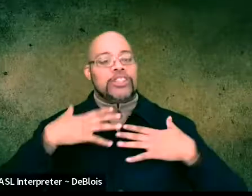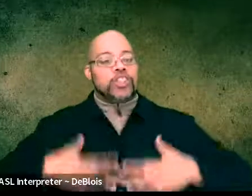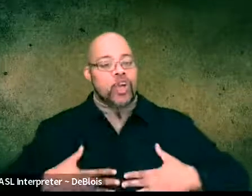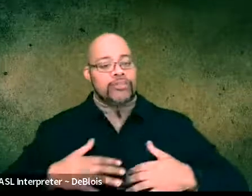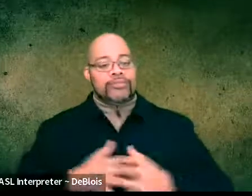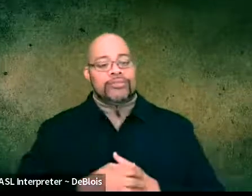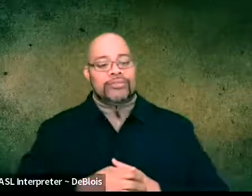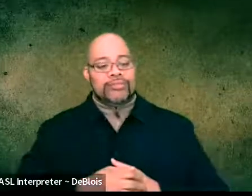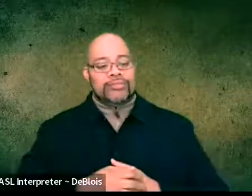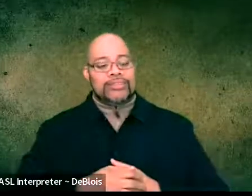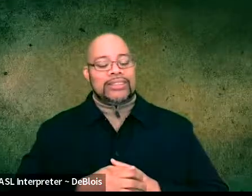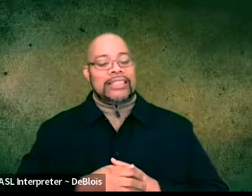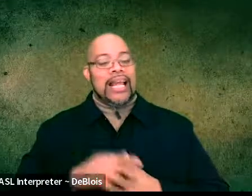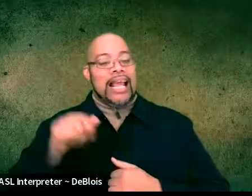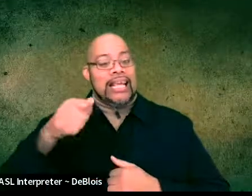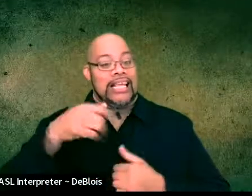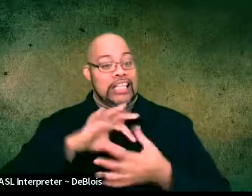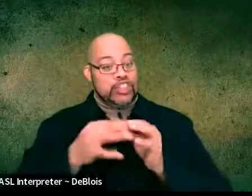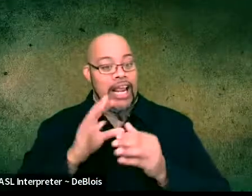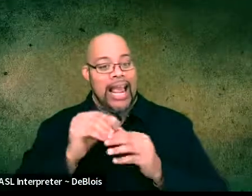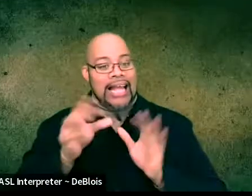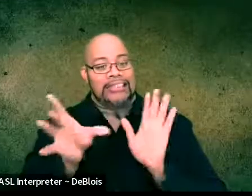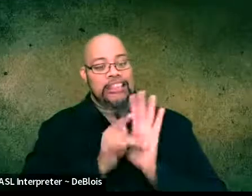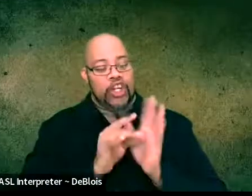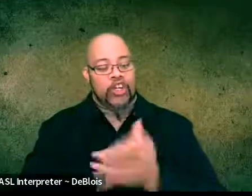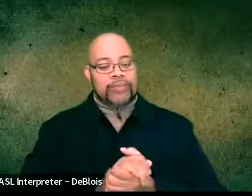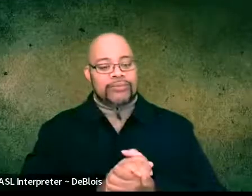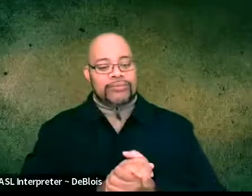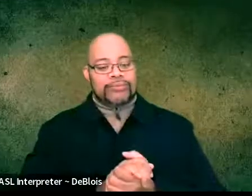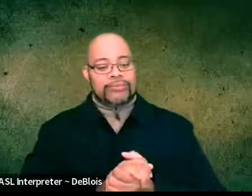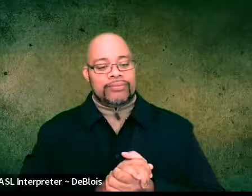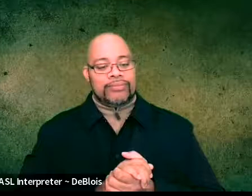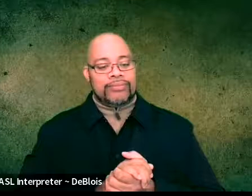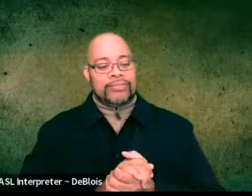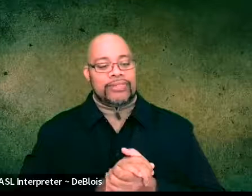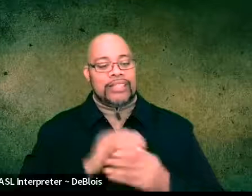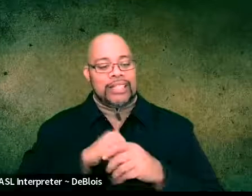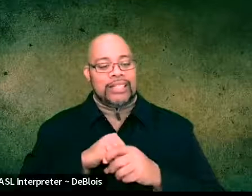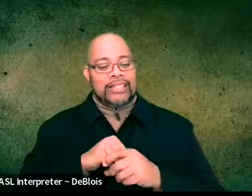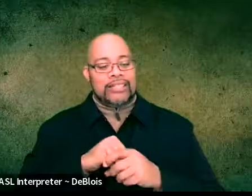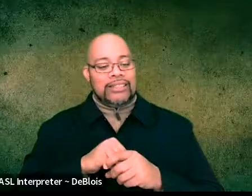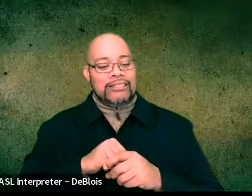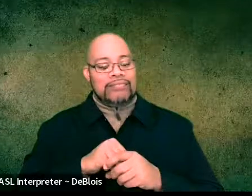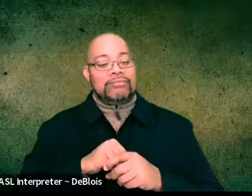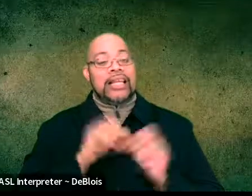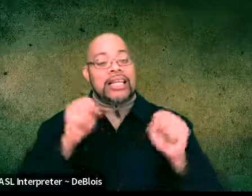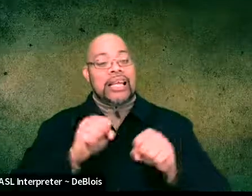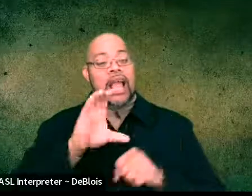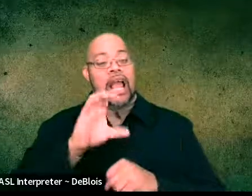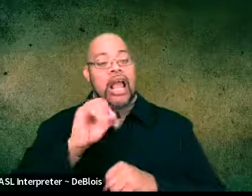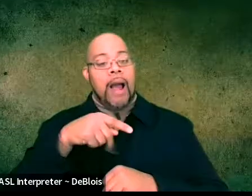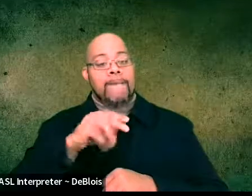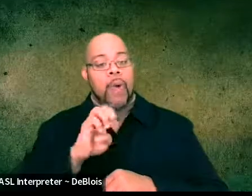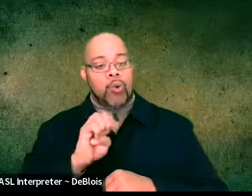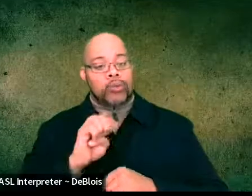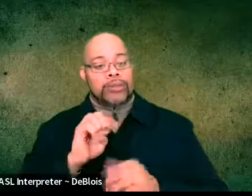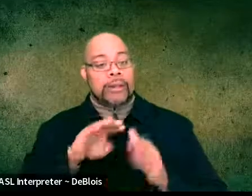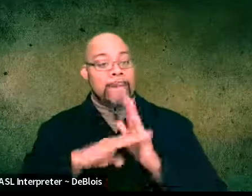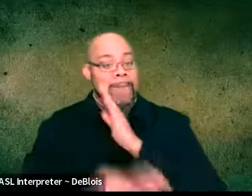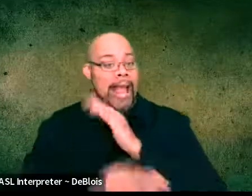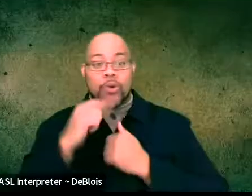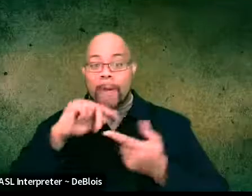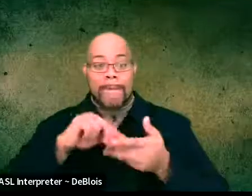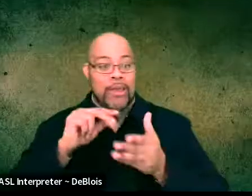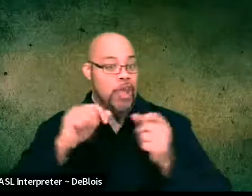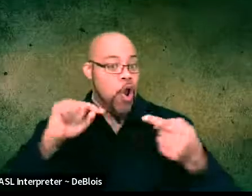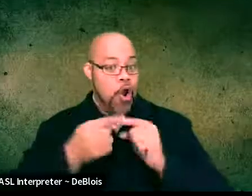a keychain, and a sticker. It comes in a compositable bag. So don't worry about harming the